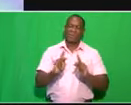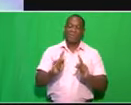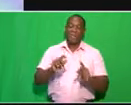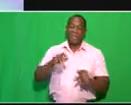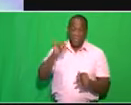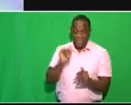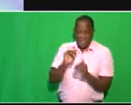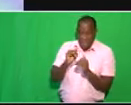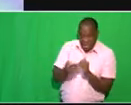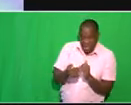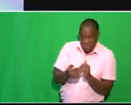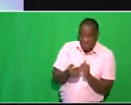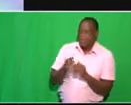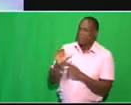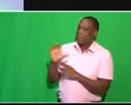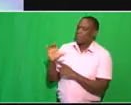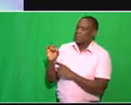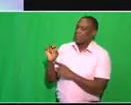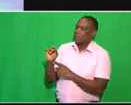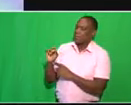Concordat.